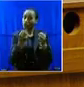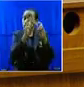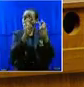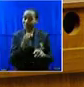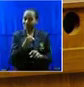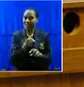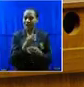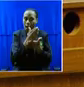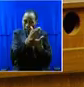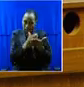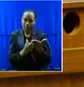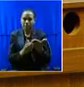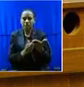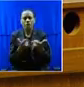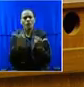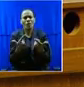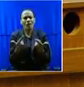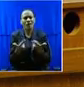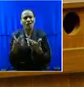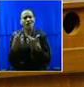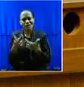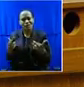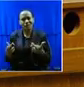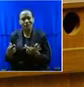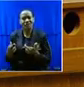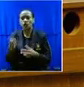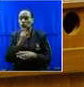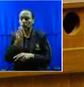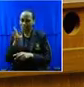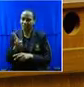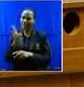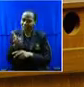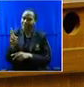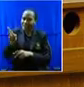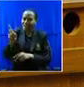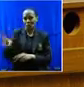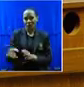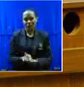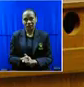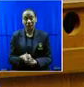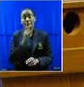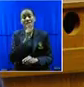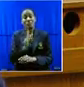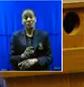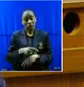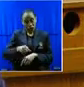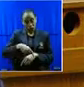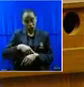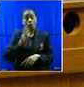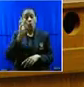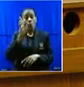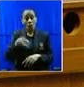be generated from renewable sources. In the immediate term, agreements will be finalized